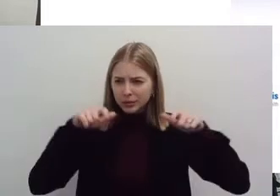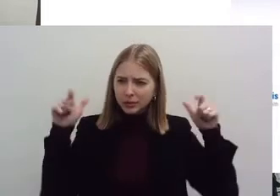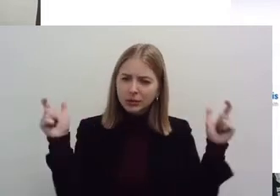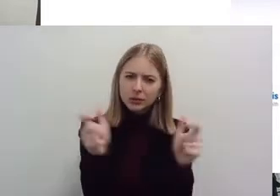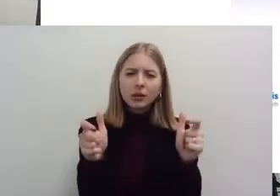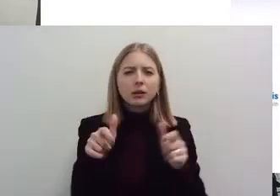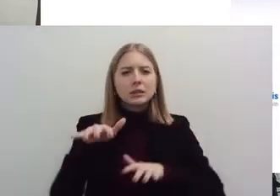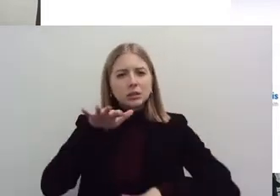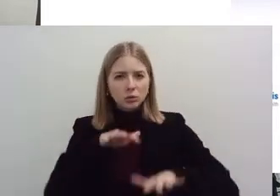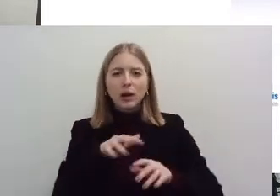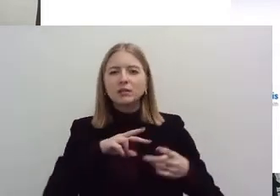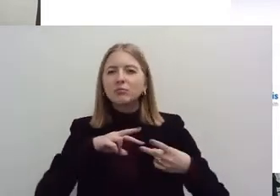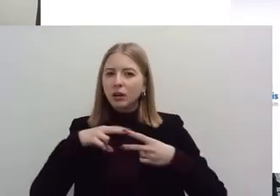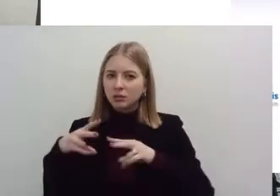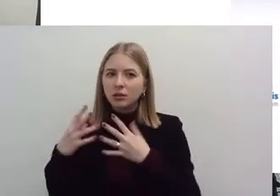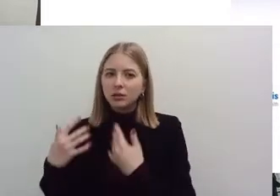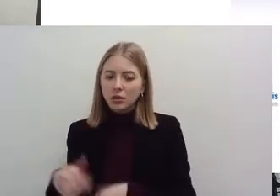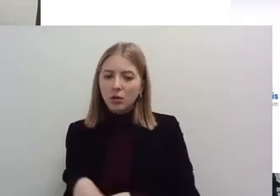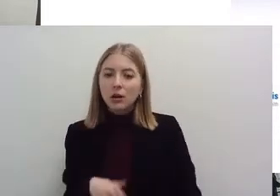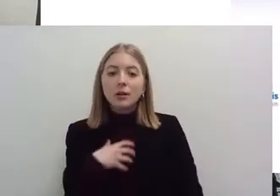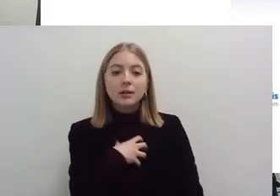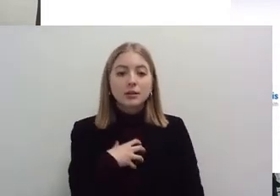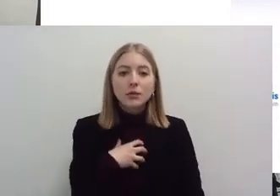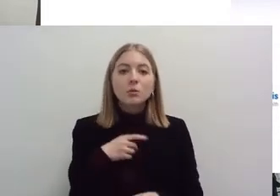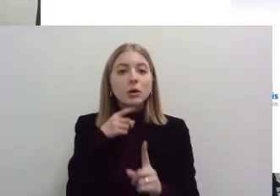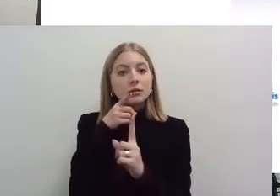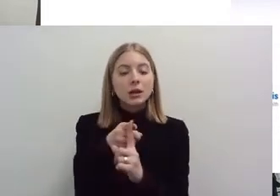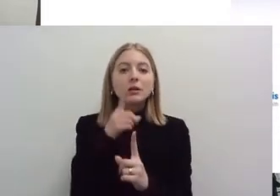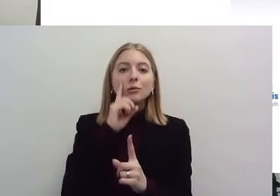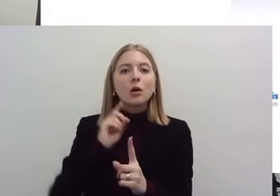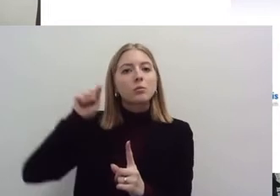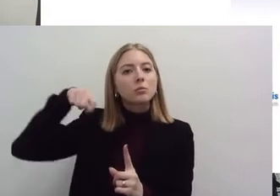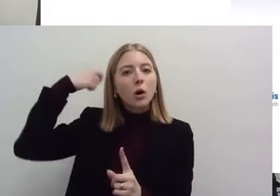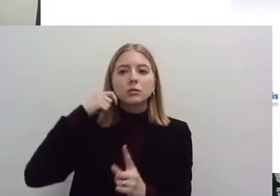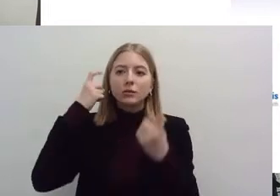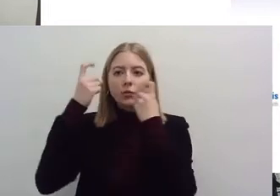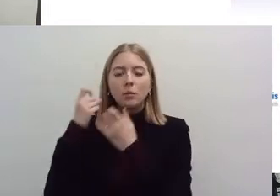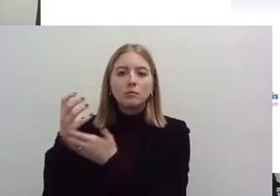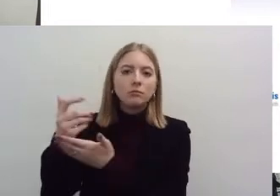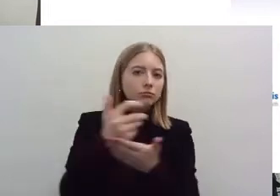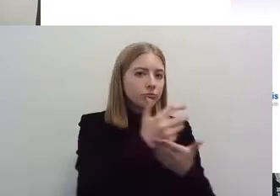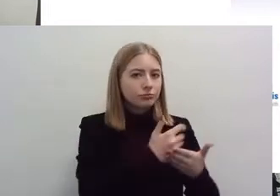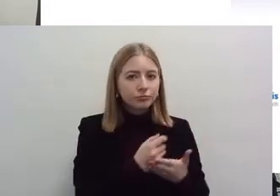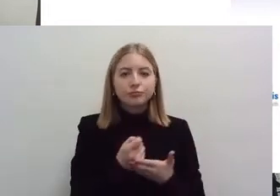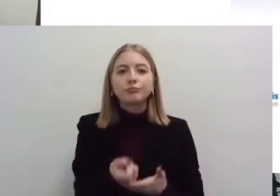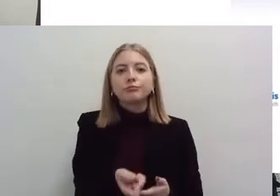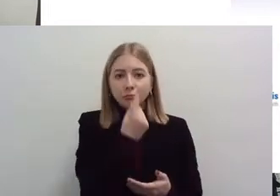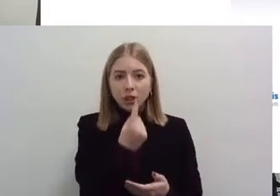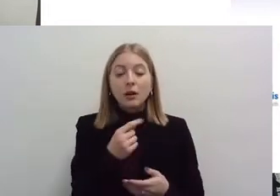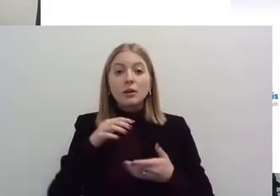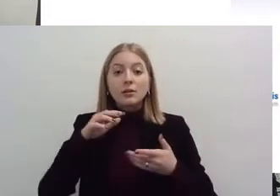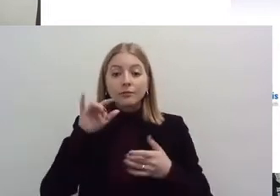scientific evidence behind the interventions and the assessment tools that we are using in the Nordic